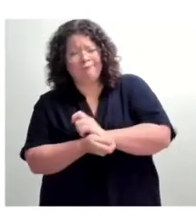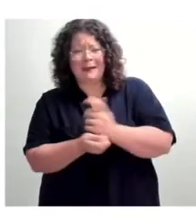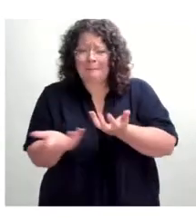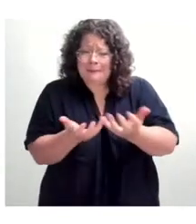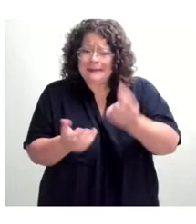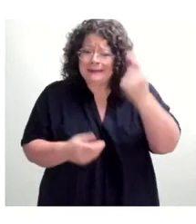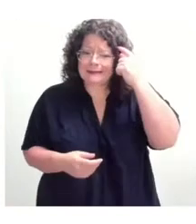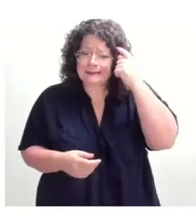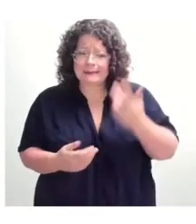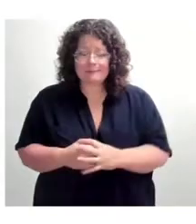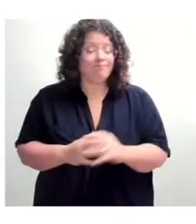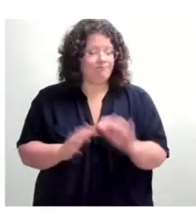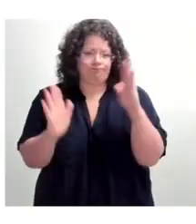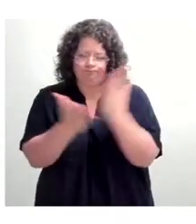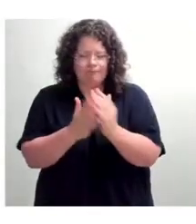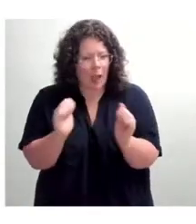I think,